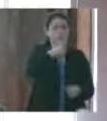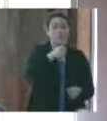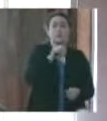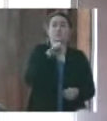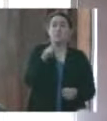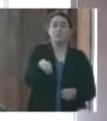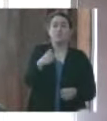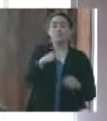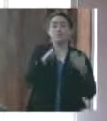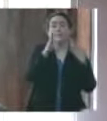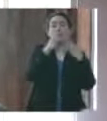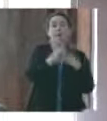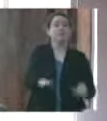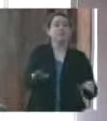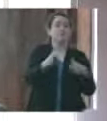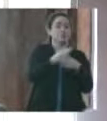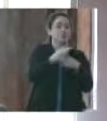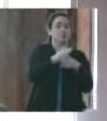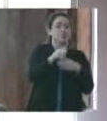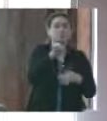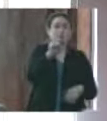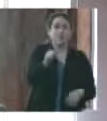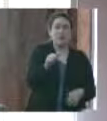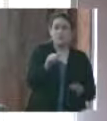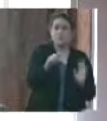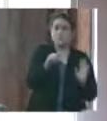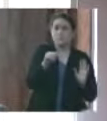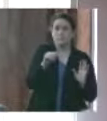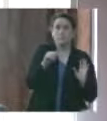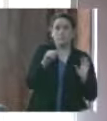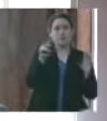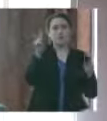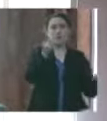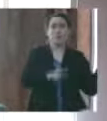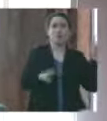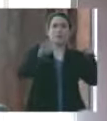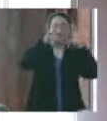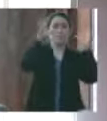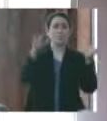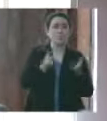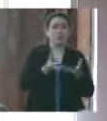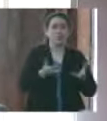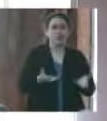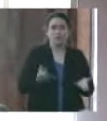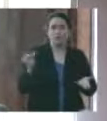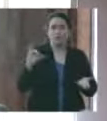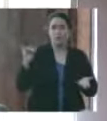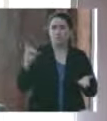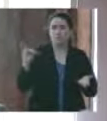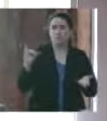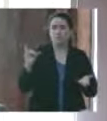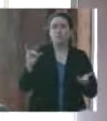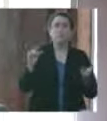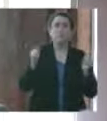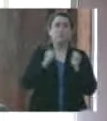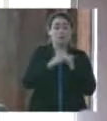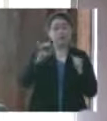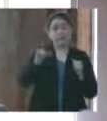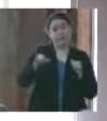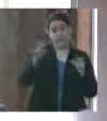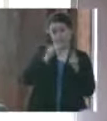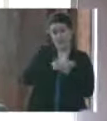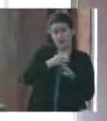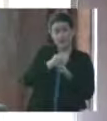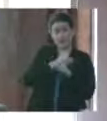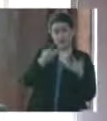GDP as an average, but let's look at the GDP of the rural poor. And when we do that exercise, and that has been done, the answer